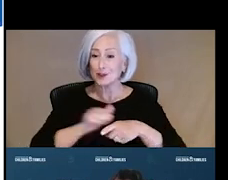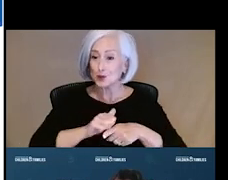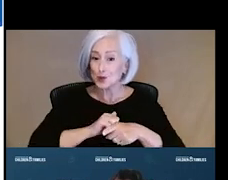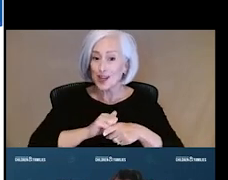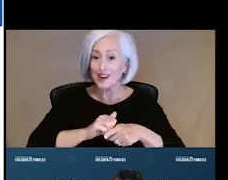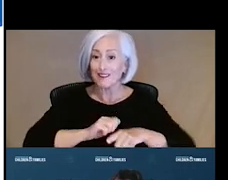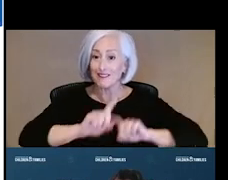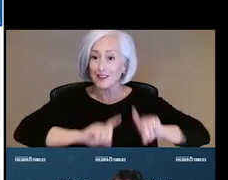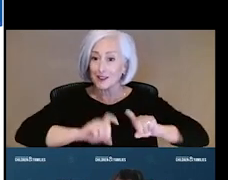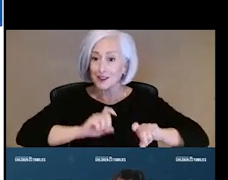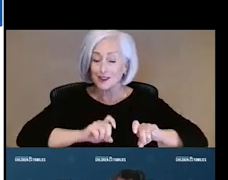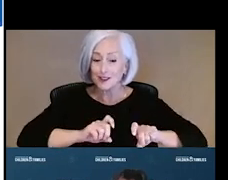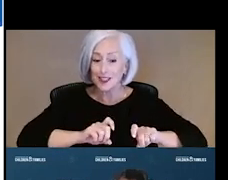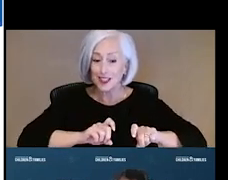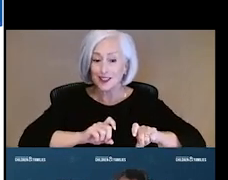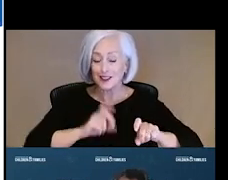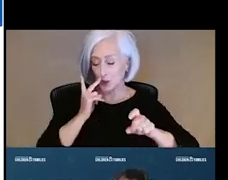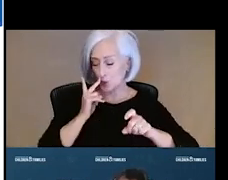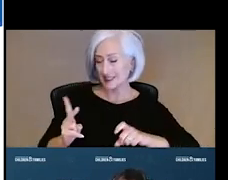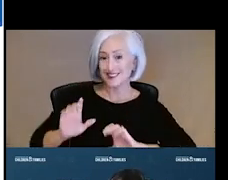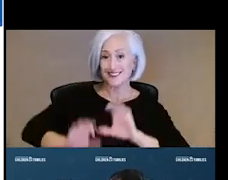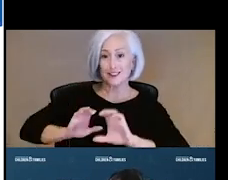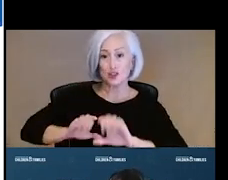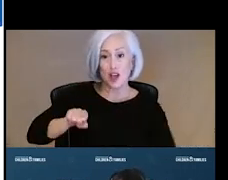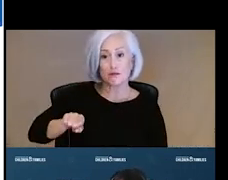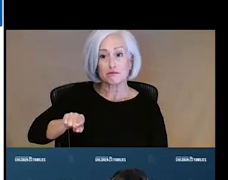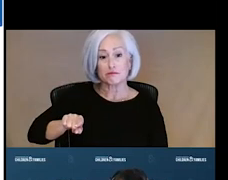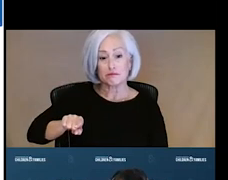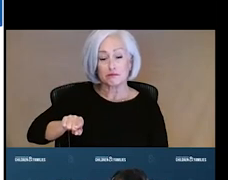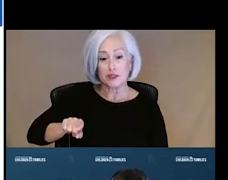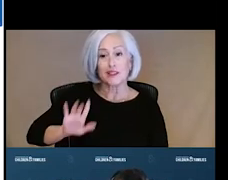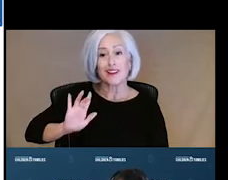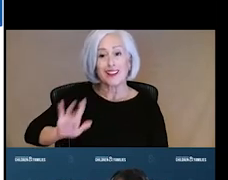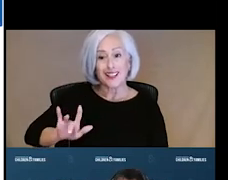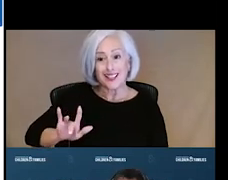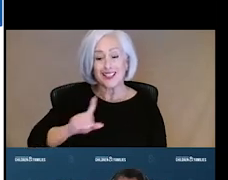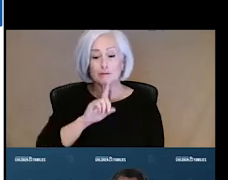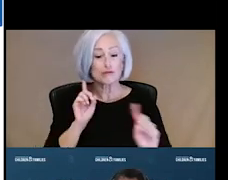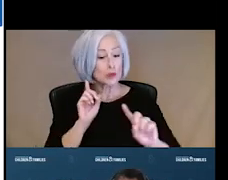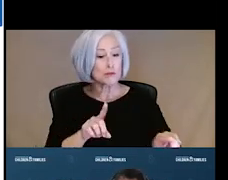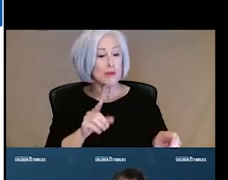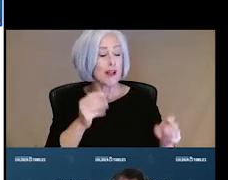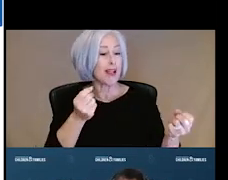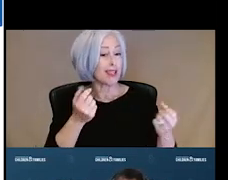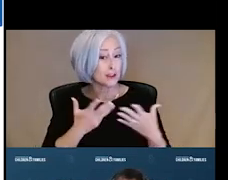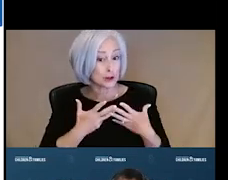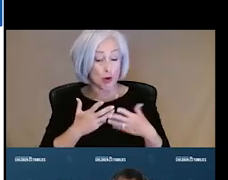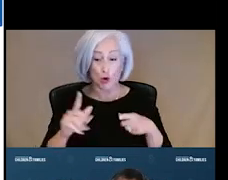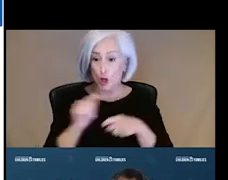into the chat right now to let us know if this training was helpful and what additional information and support that you would